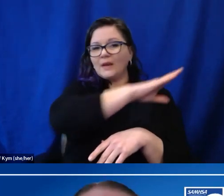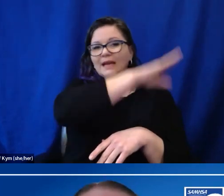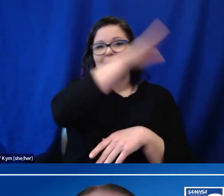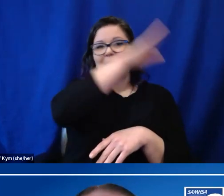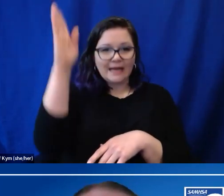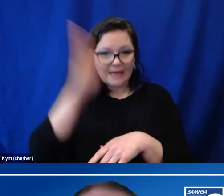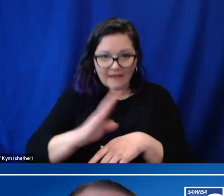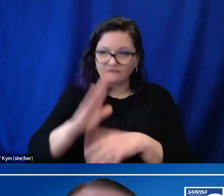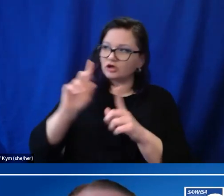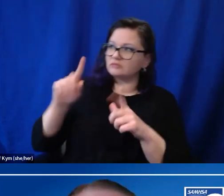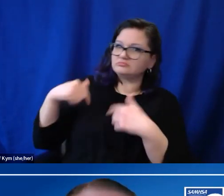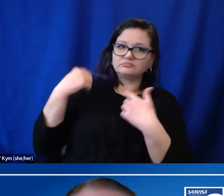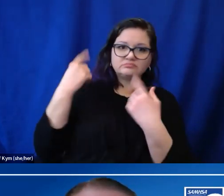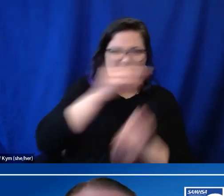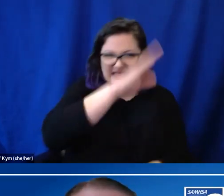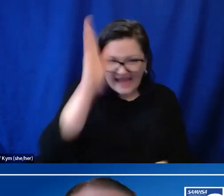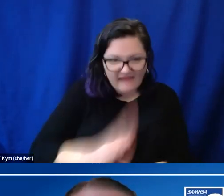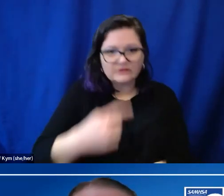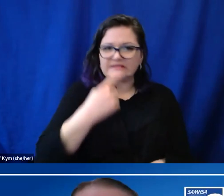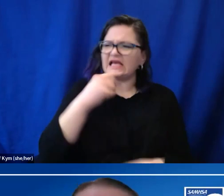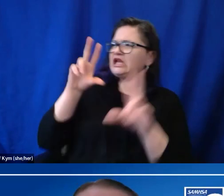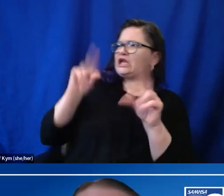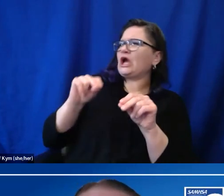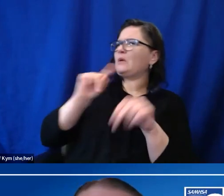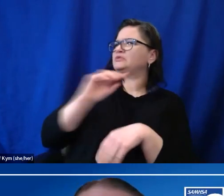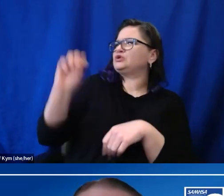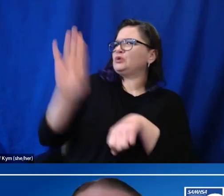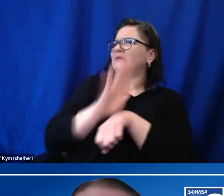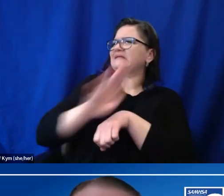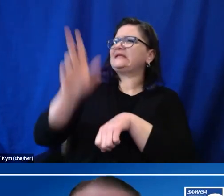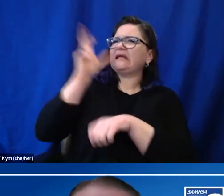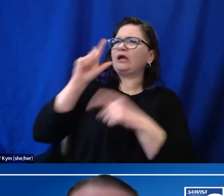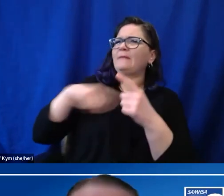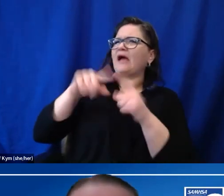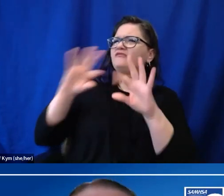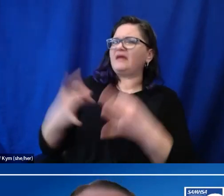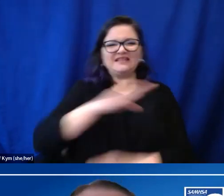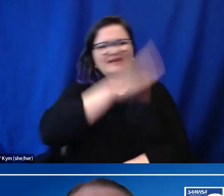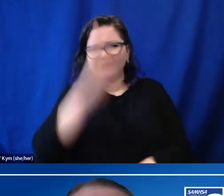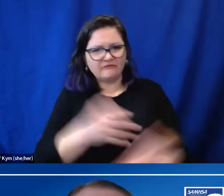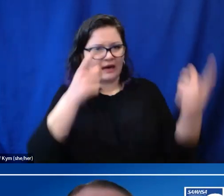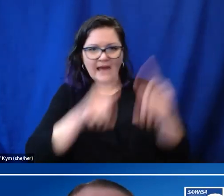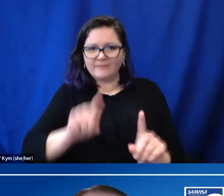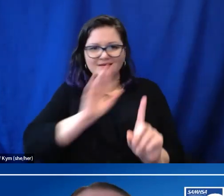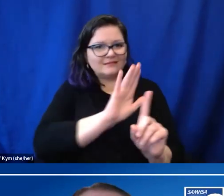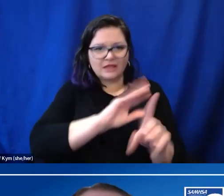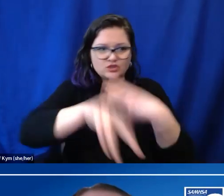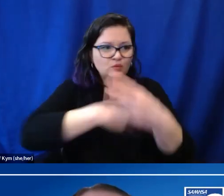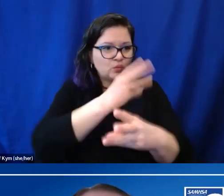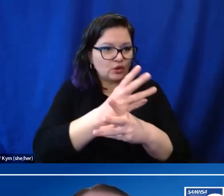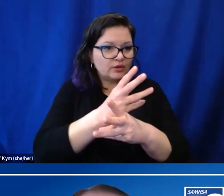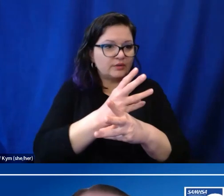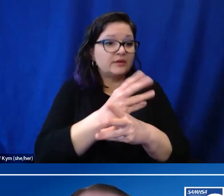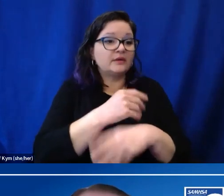time said, no, I'm too busy to hear about families. That just doesn't happen in Paulo's world. And so when